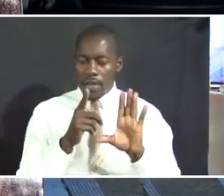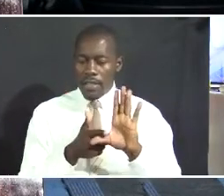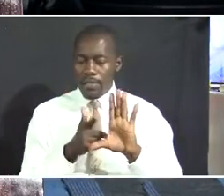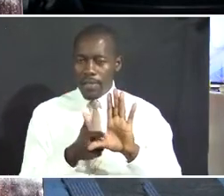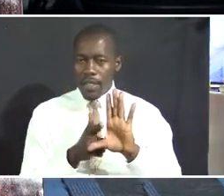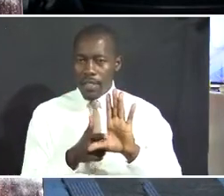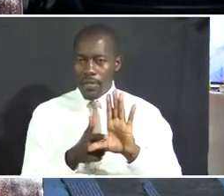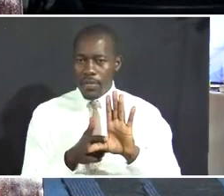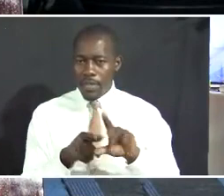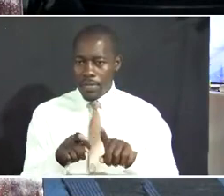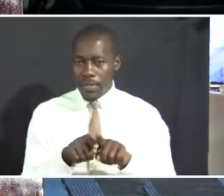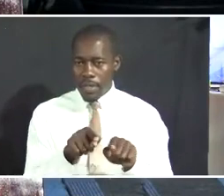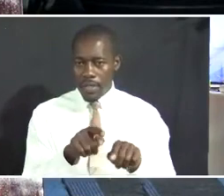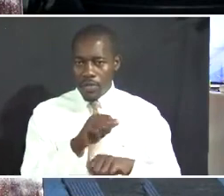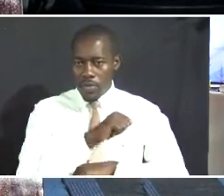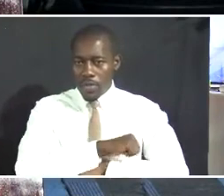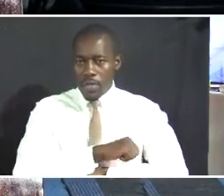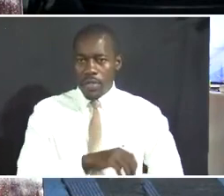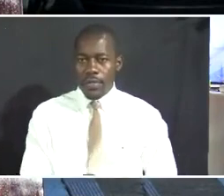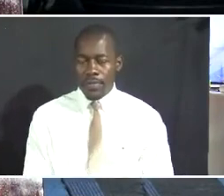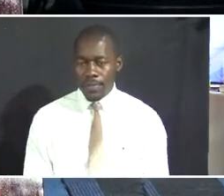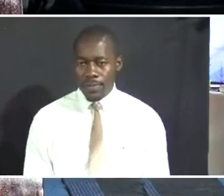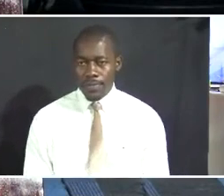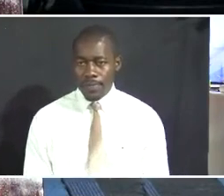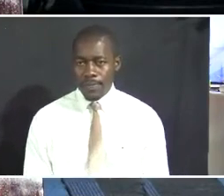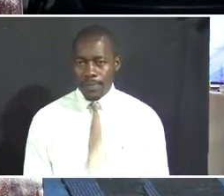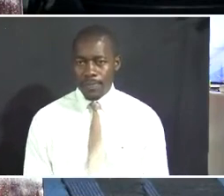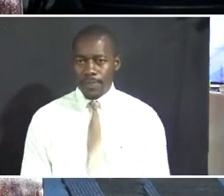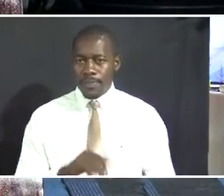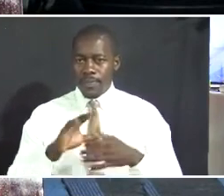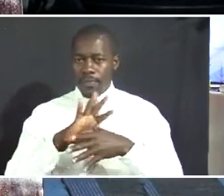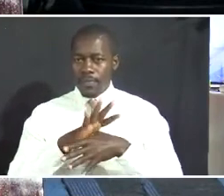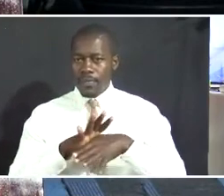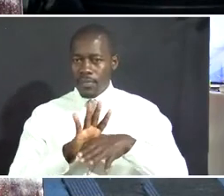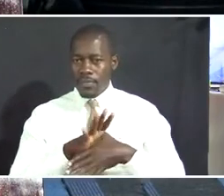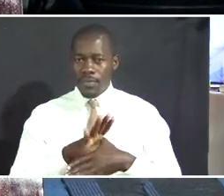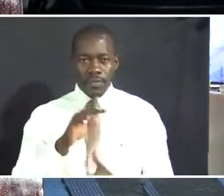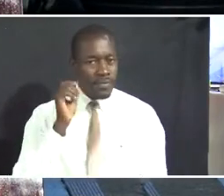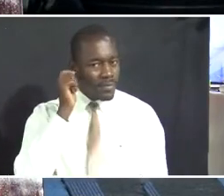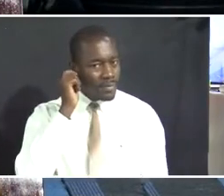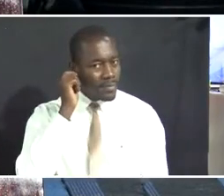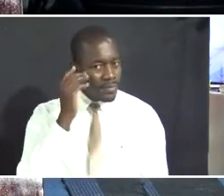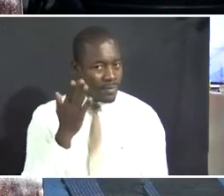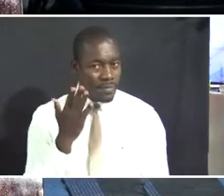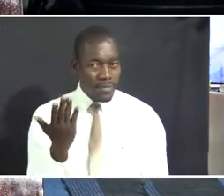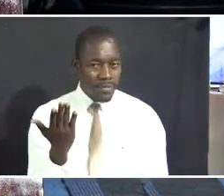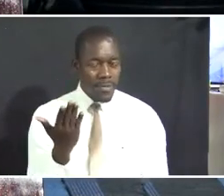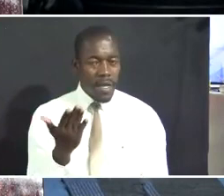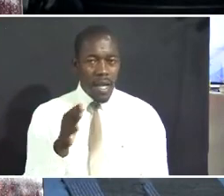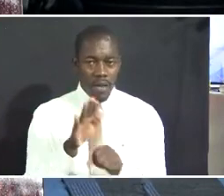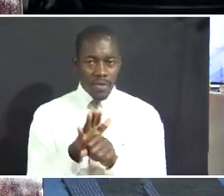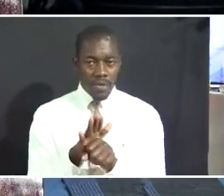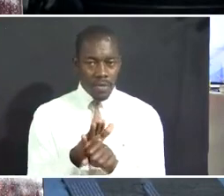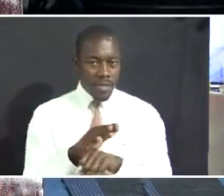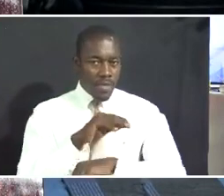that particular school. And one of the shocks, I'm like, really? Yeah, but you see, this is the last days.